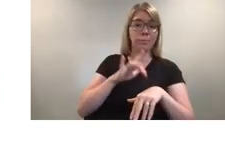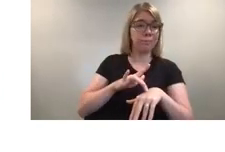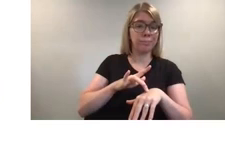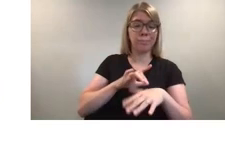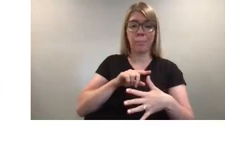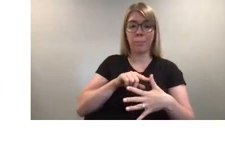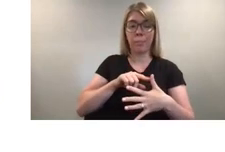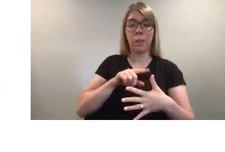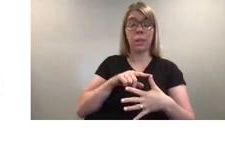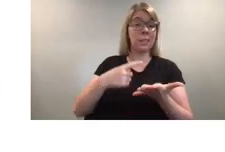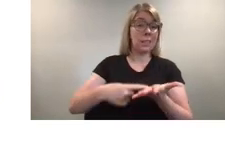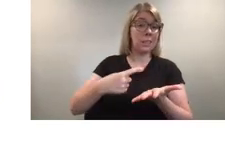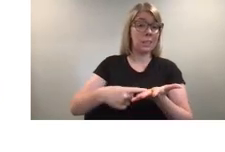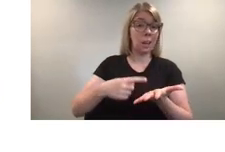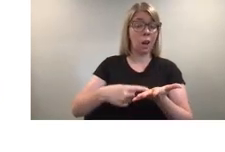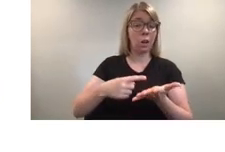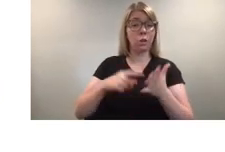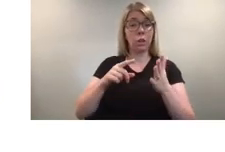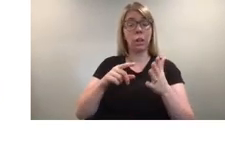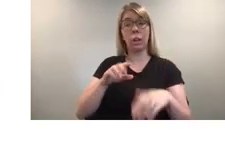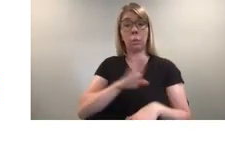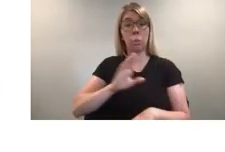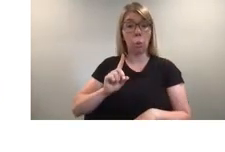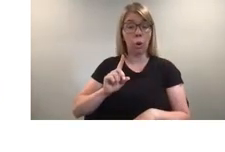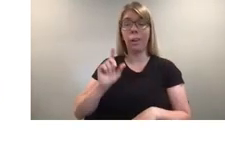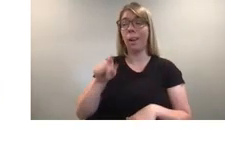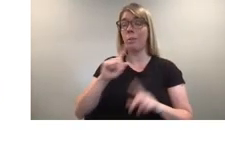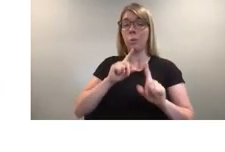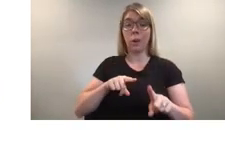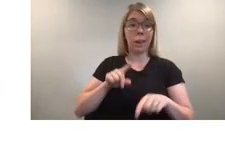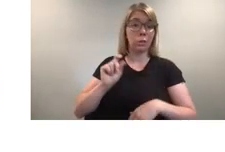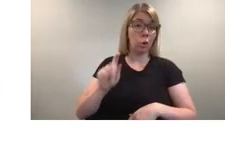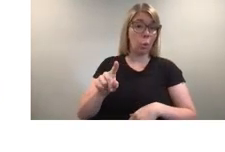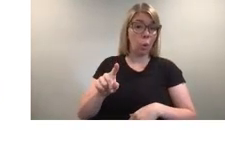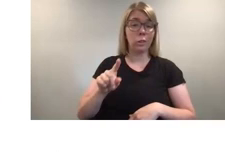where students have to answer a question and reply to X number of their peers.